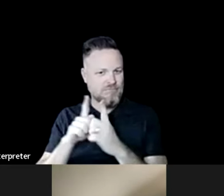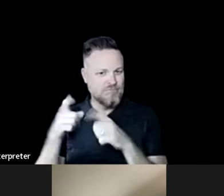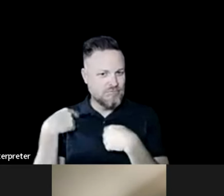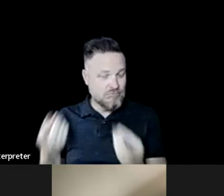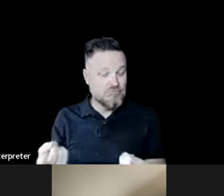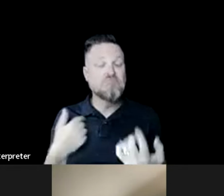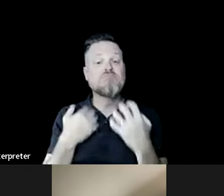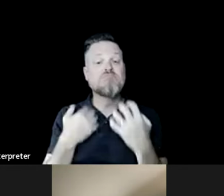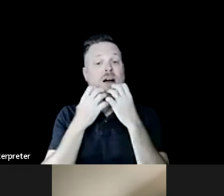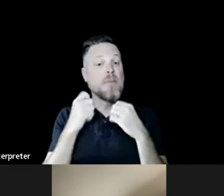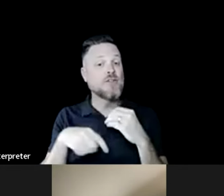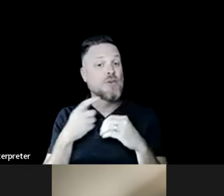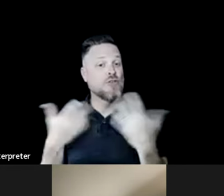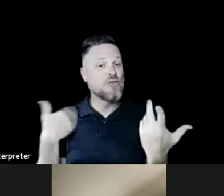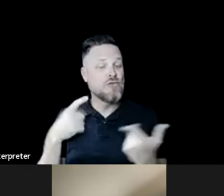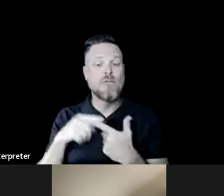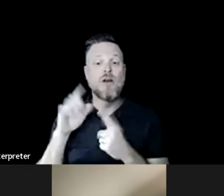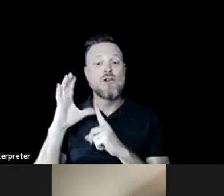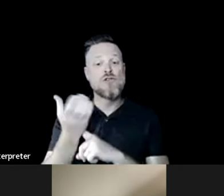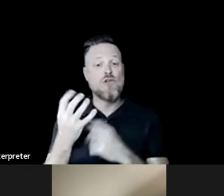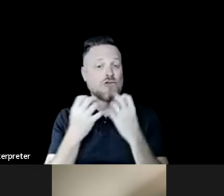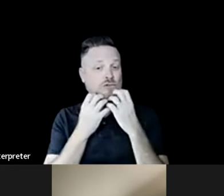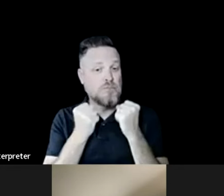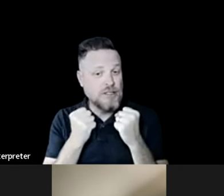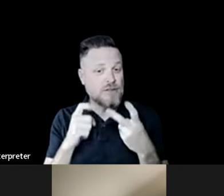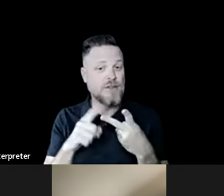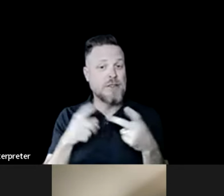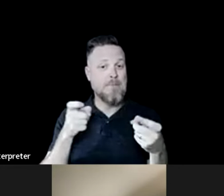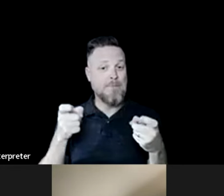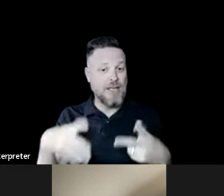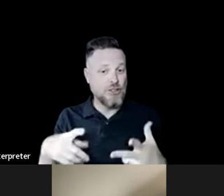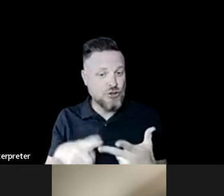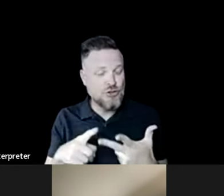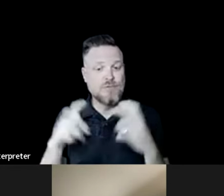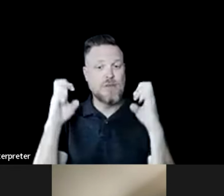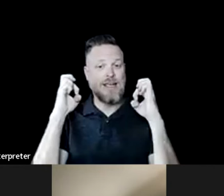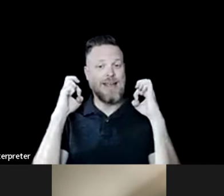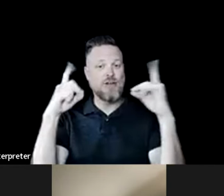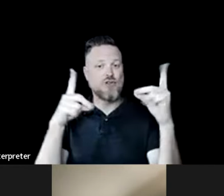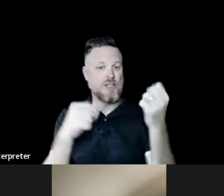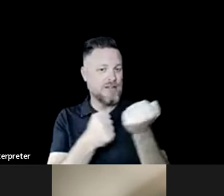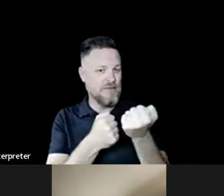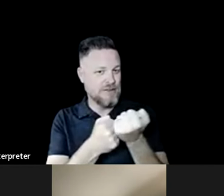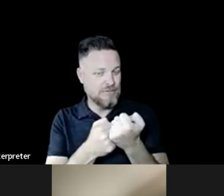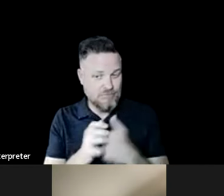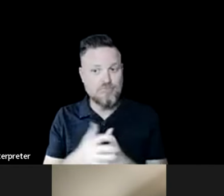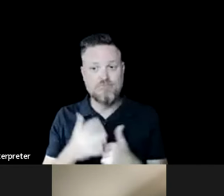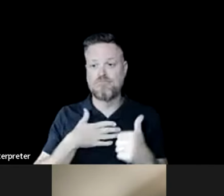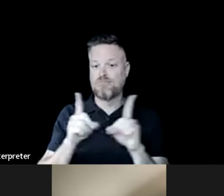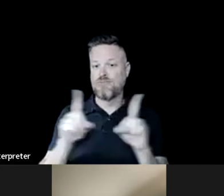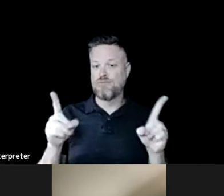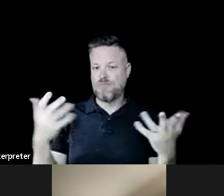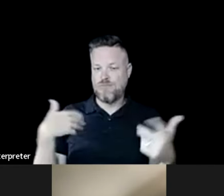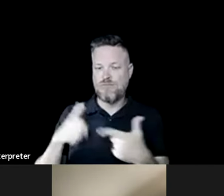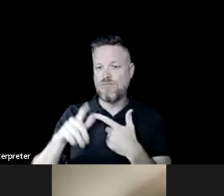I'm passionate about is cultural preservation management and education advocacy. I have degrees in